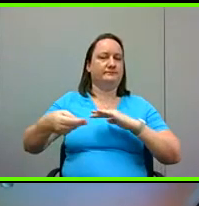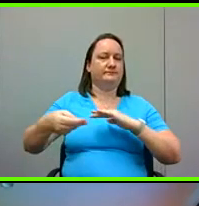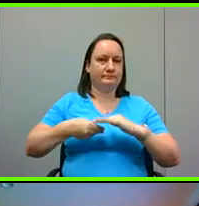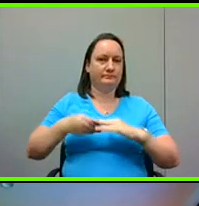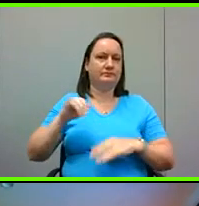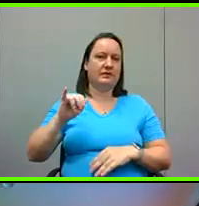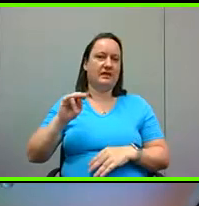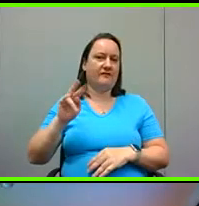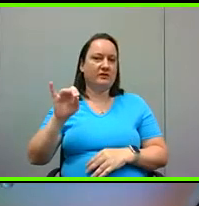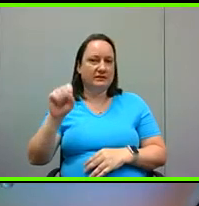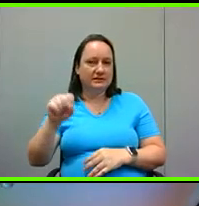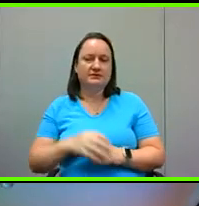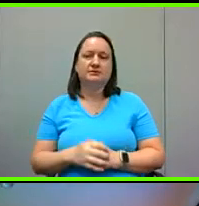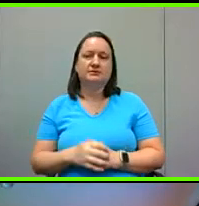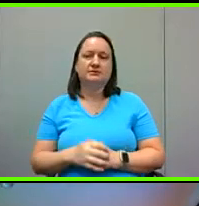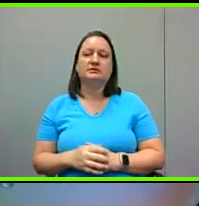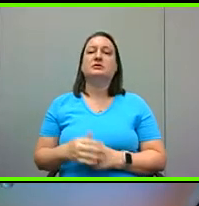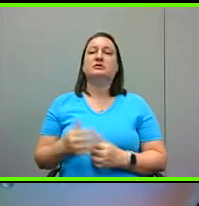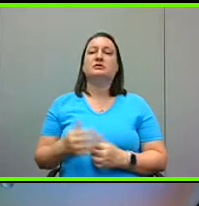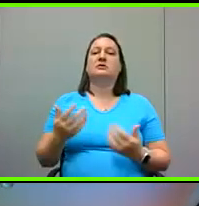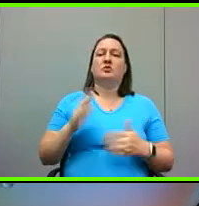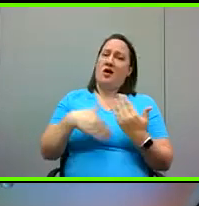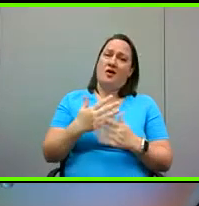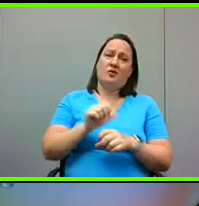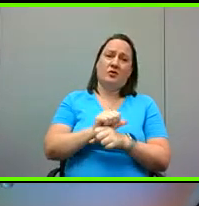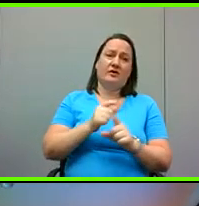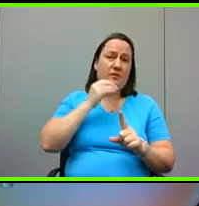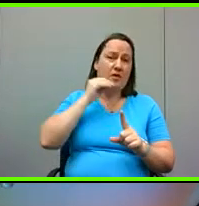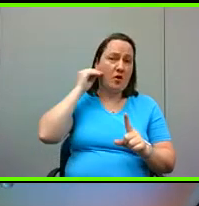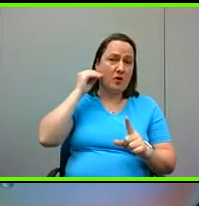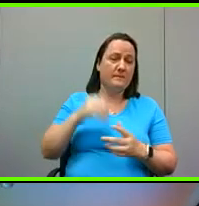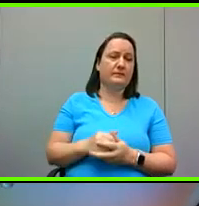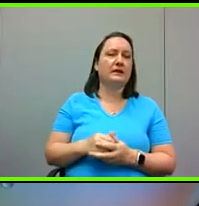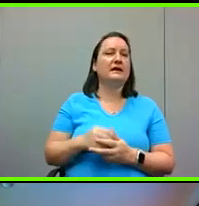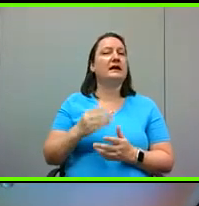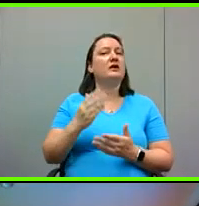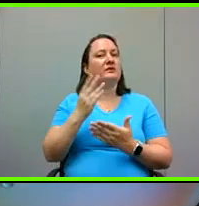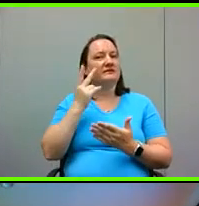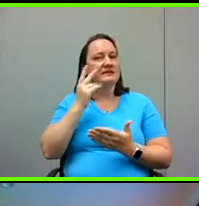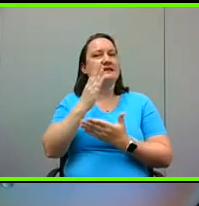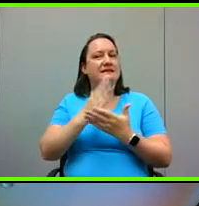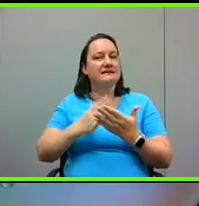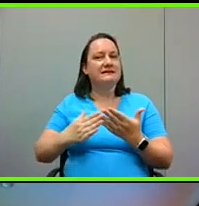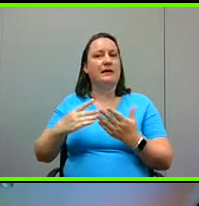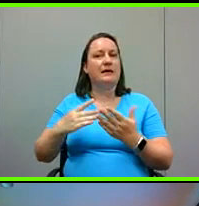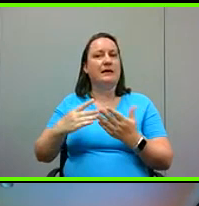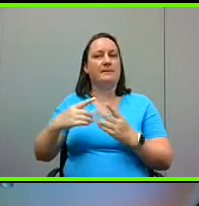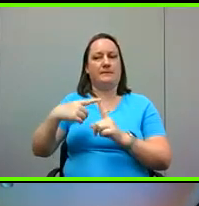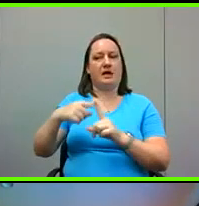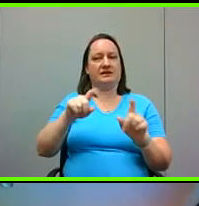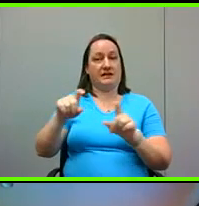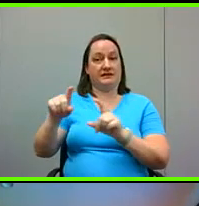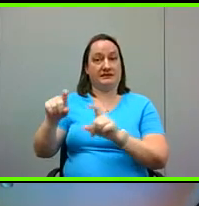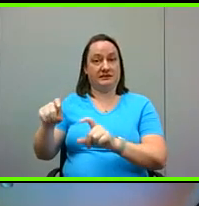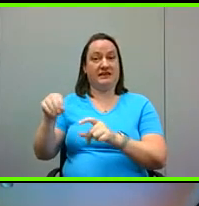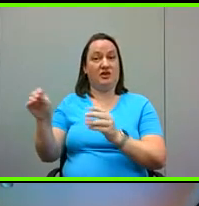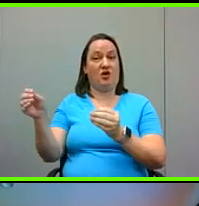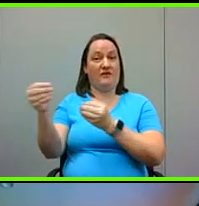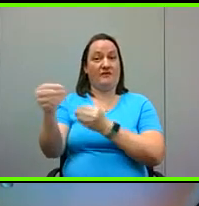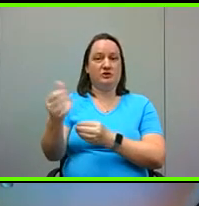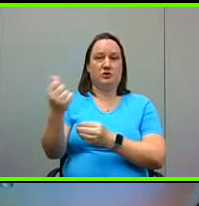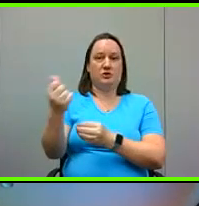We've had a couple of cases that had positive testing in our field offices from a staff member that may have been in the office or from a staff member family